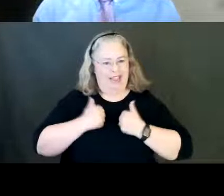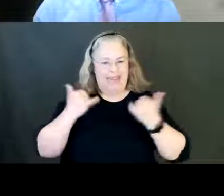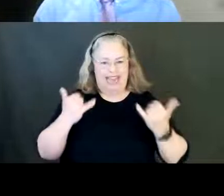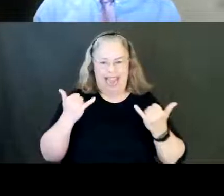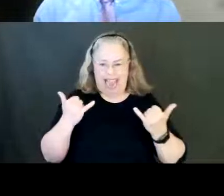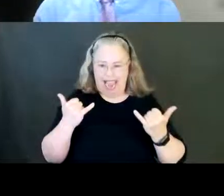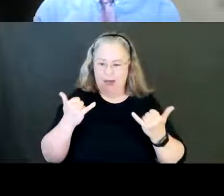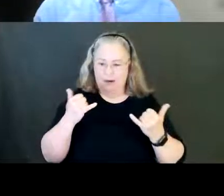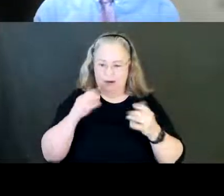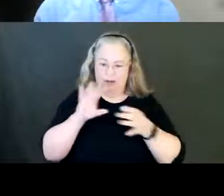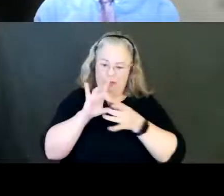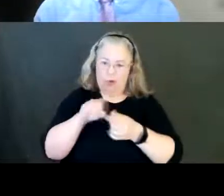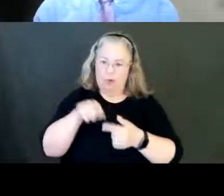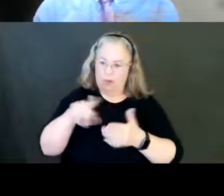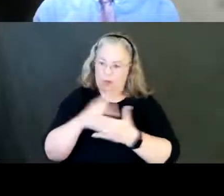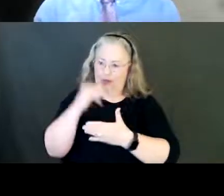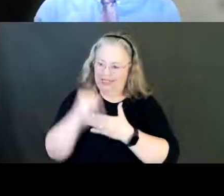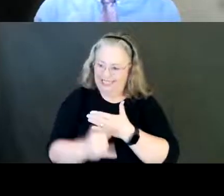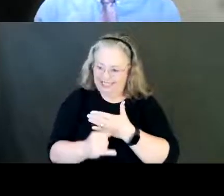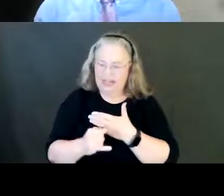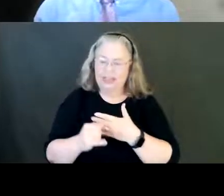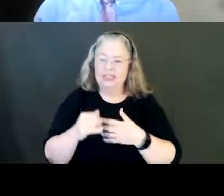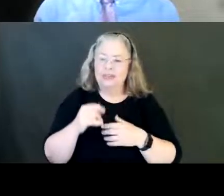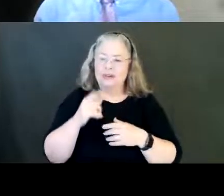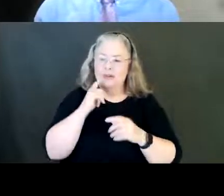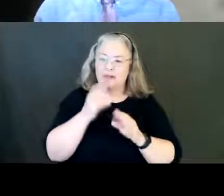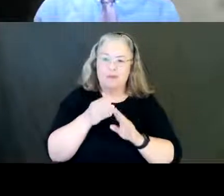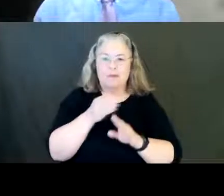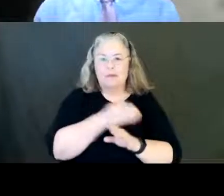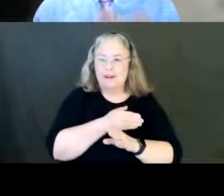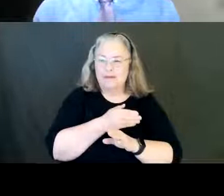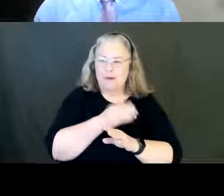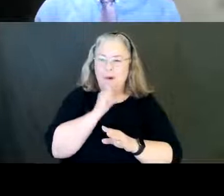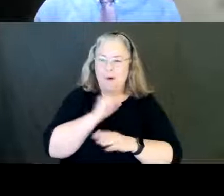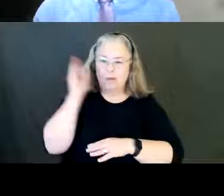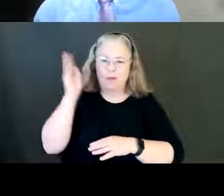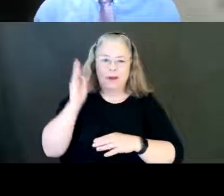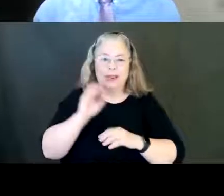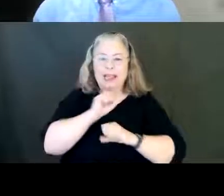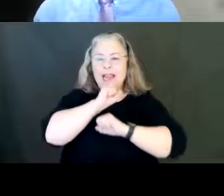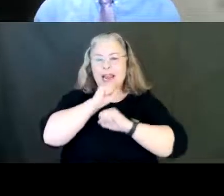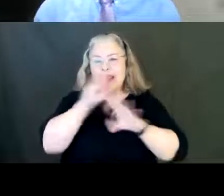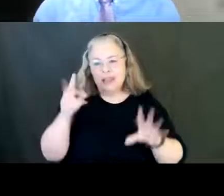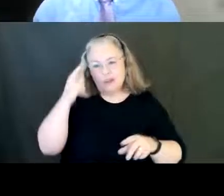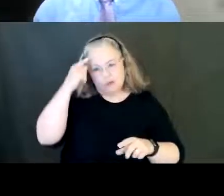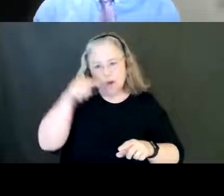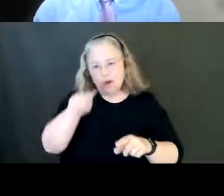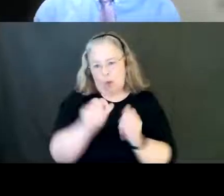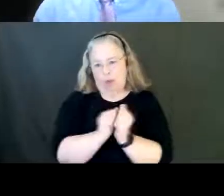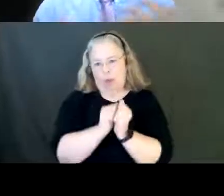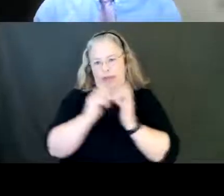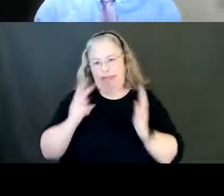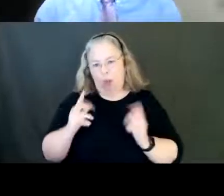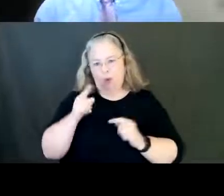this project from one of our previous presentations is nothing for you without you. And so that